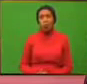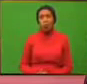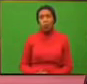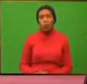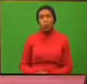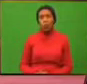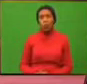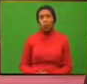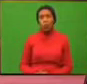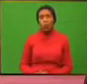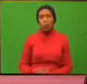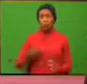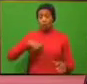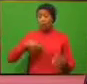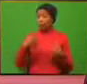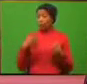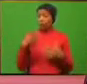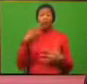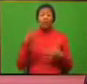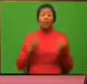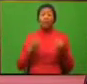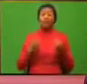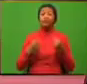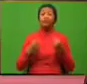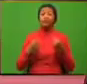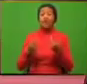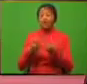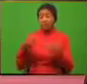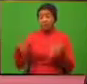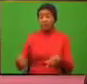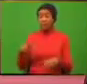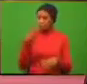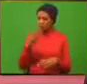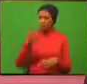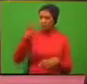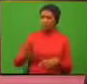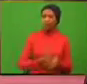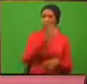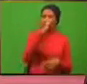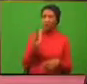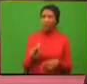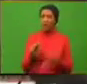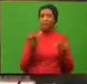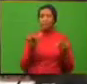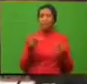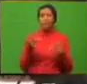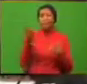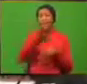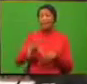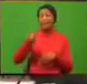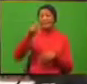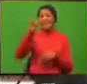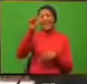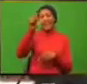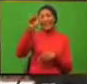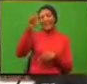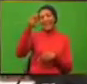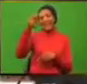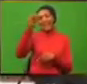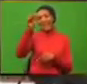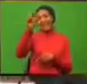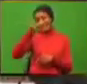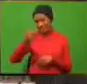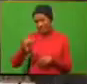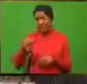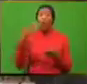When you drive north from here, you will find a magical part of South Africa known as the Kalahari. When you get there, you know that the